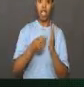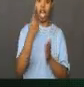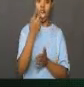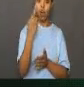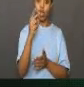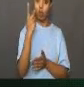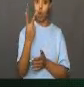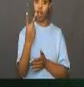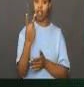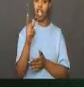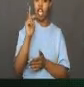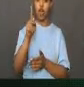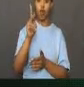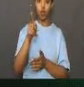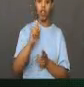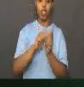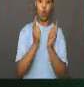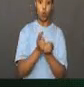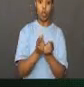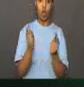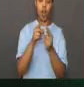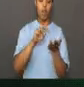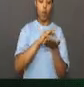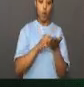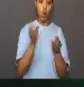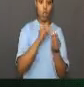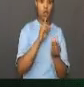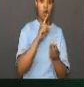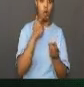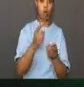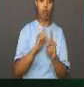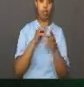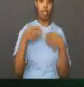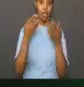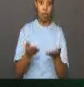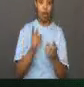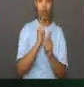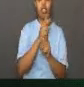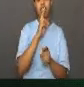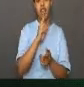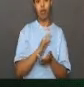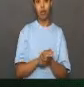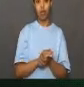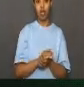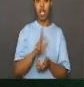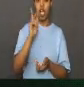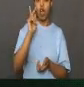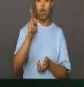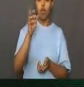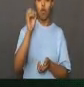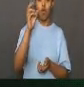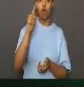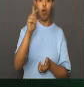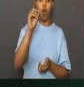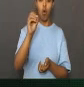phosphate groups to a molecule, then you are correct. In the